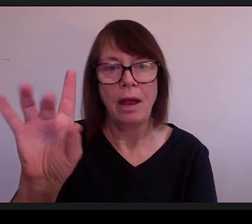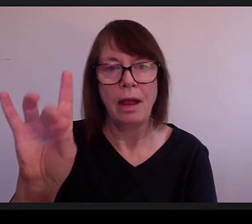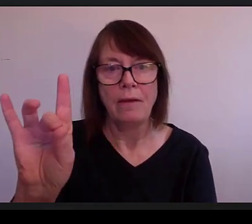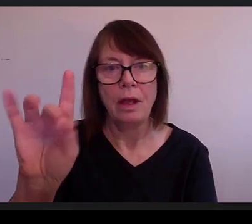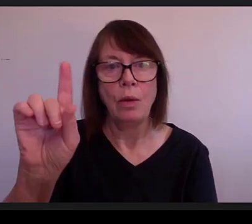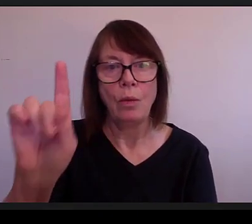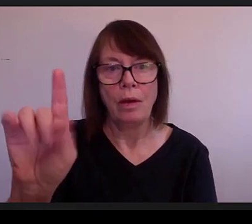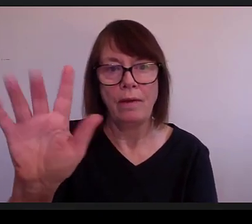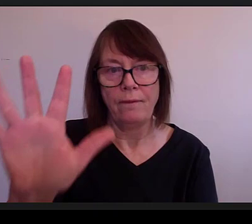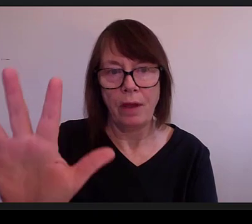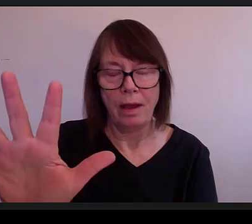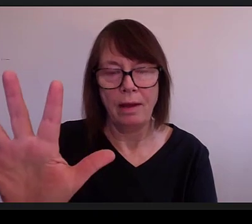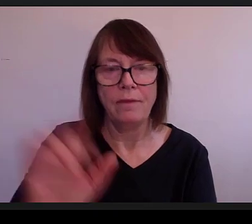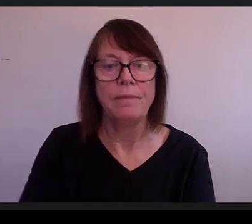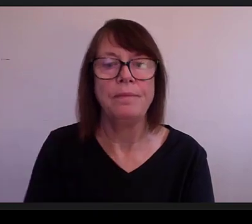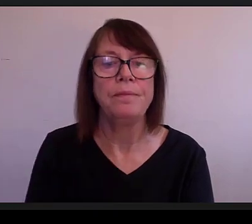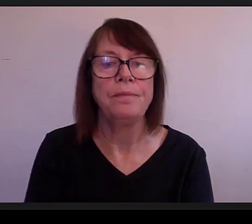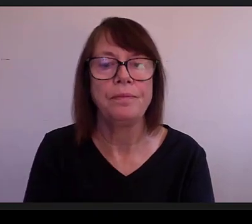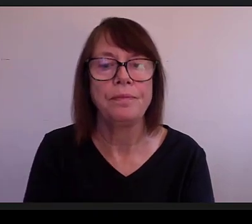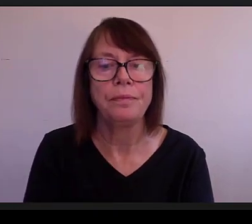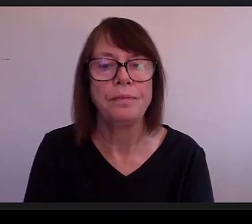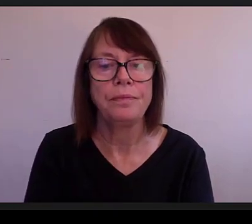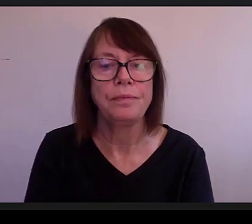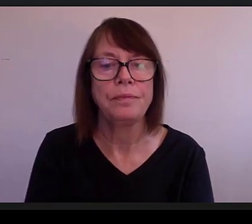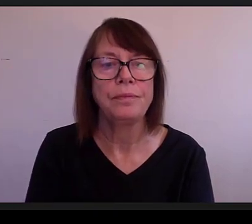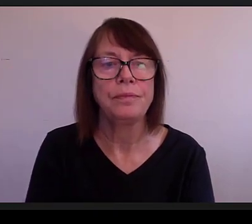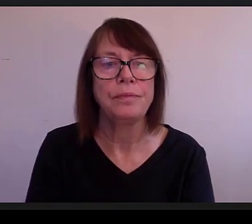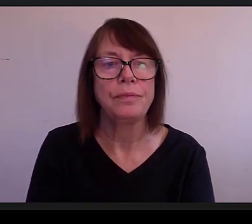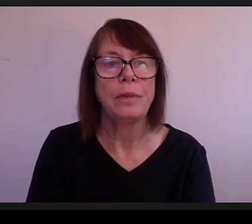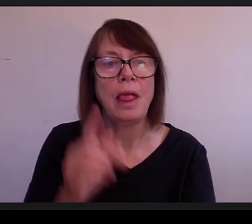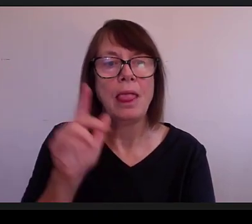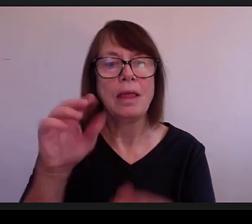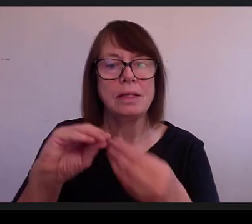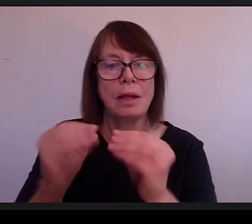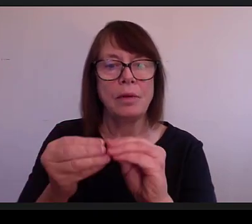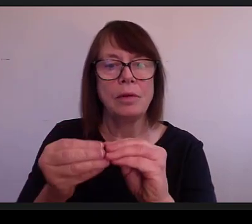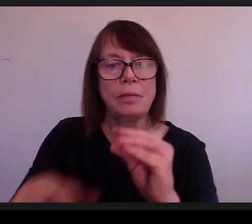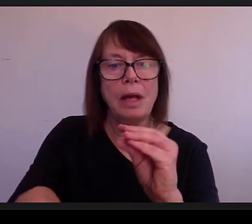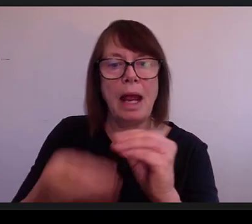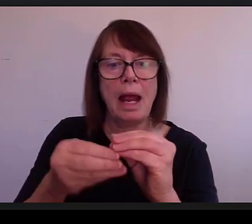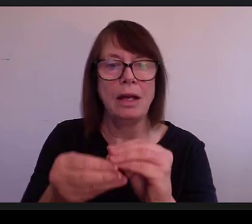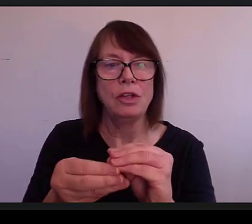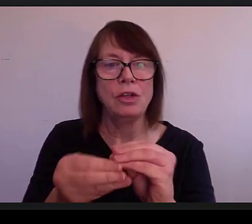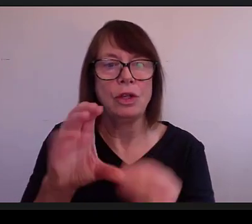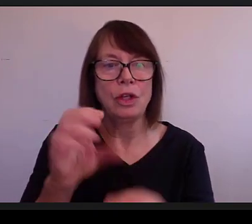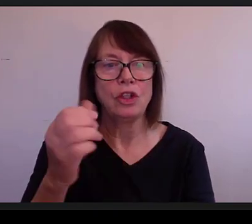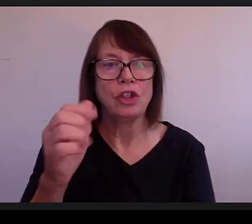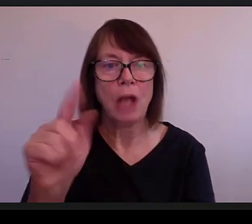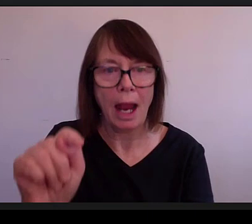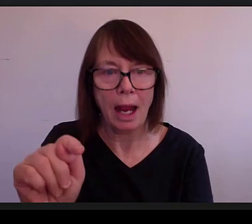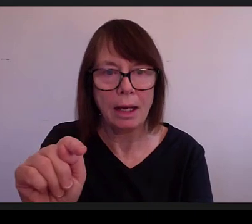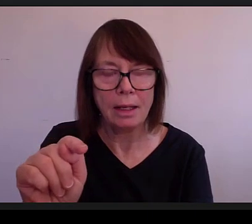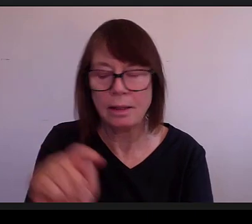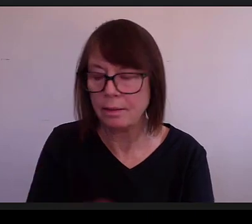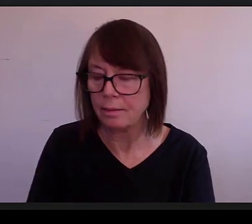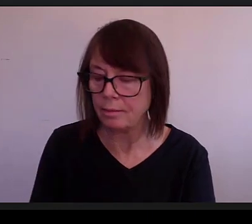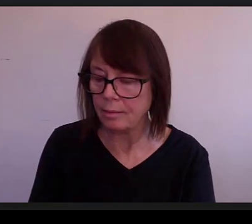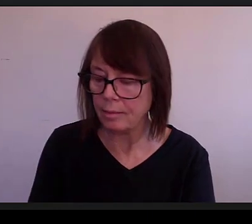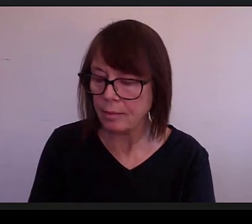1-888-829-5815. This number has also been added to the chat, and you may contact them at any point during the